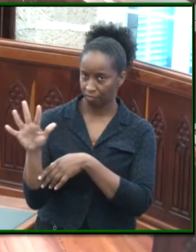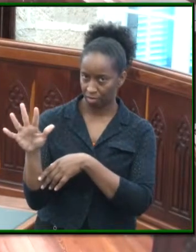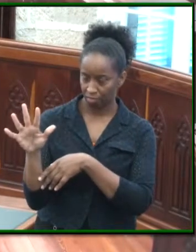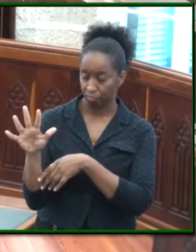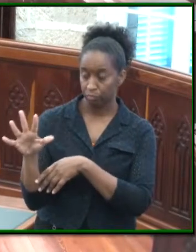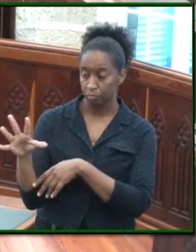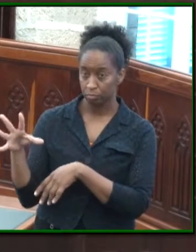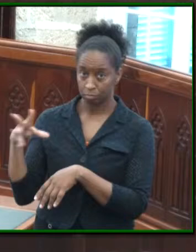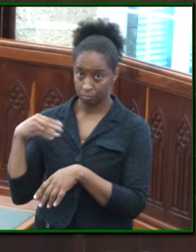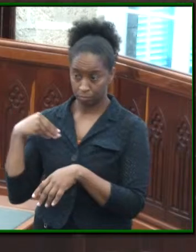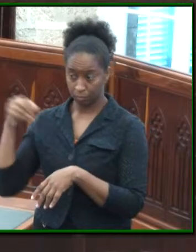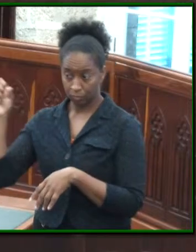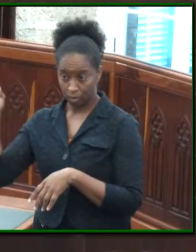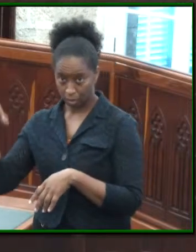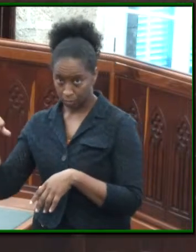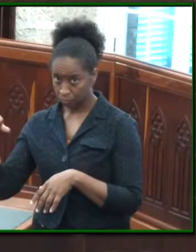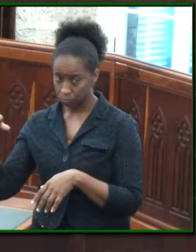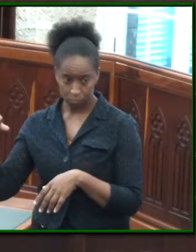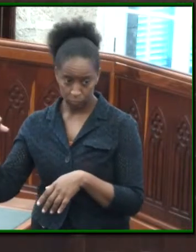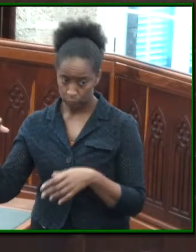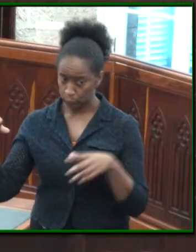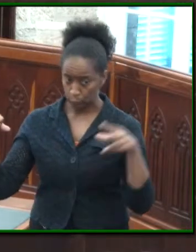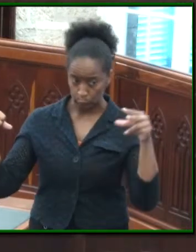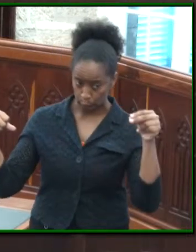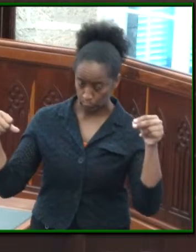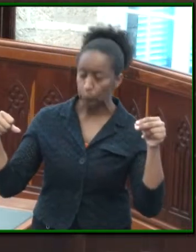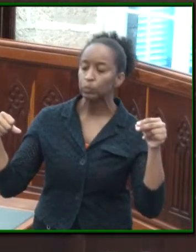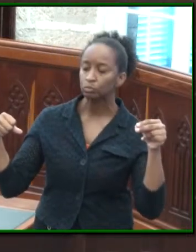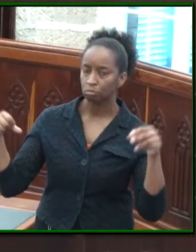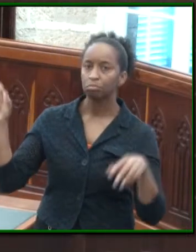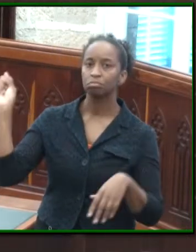say no. We think the ayes have it. This honourable chair stands